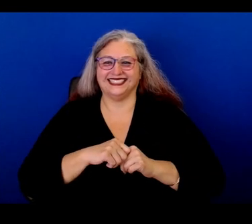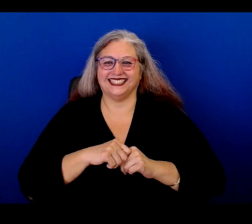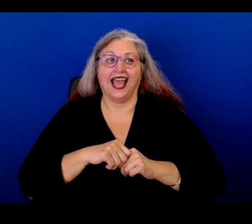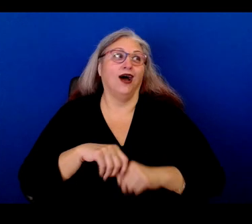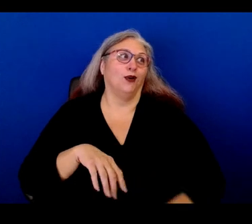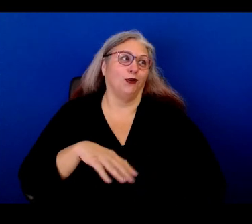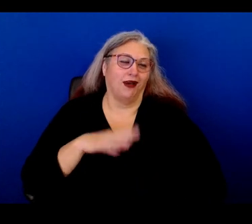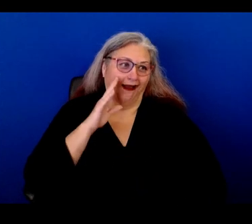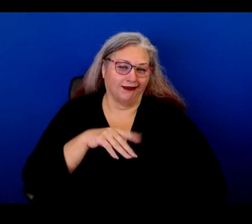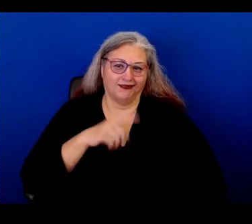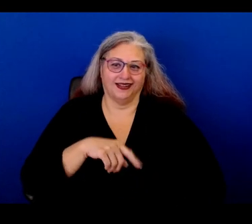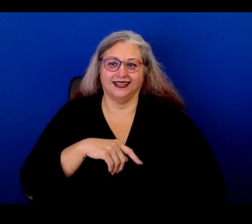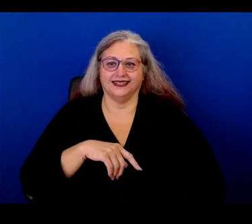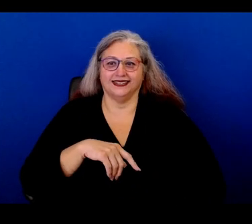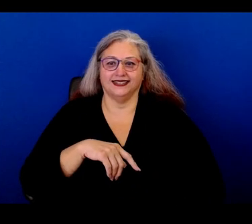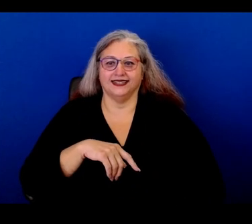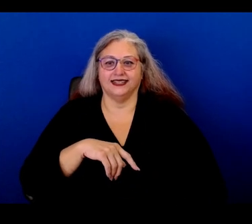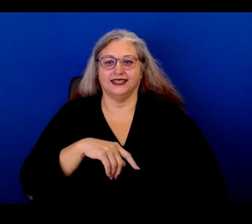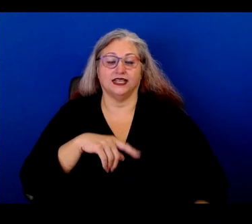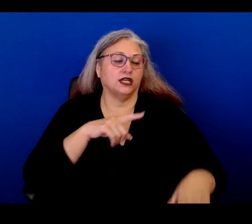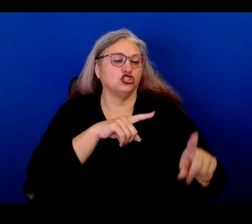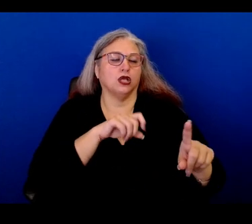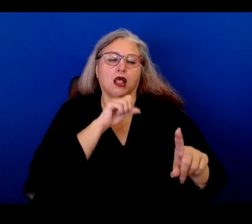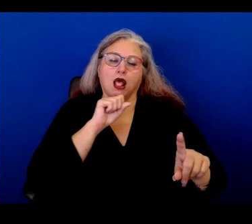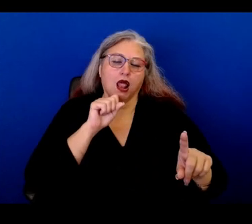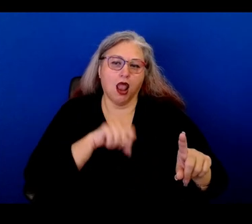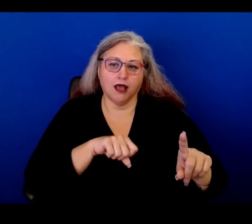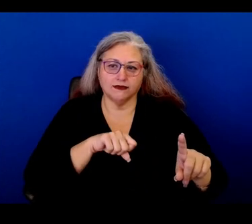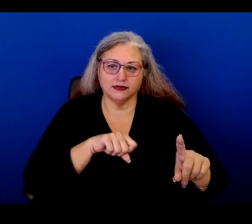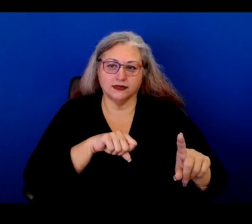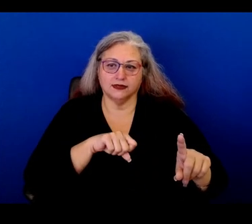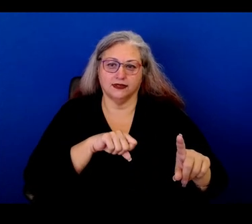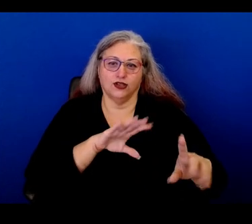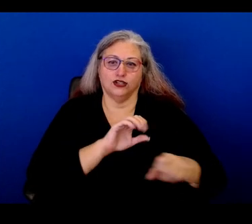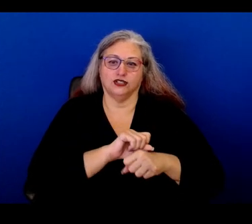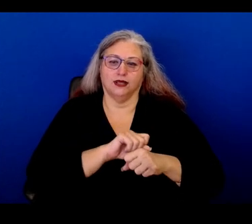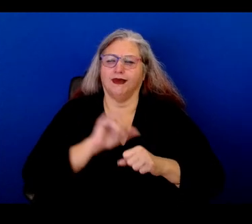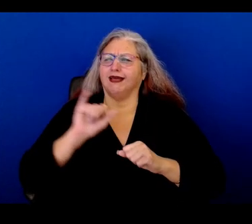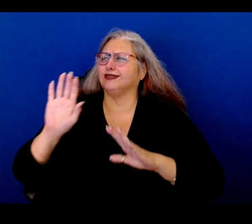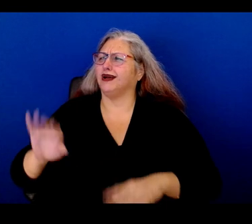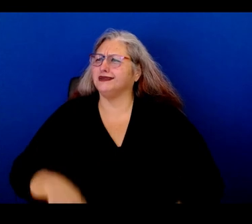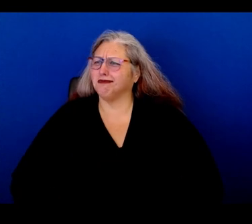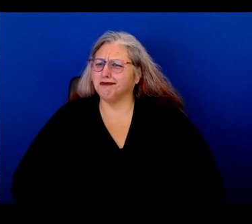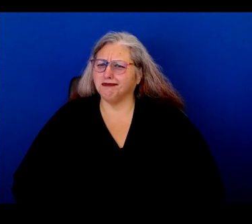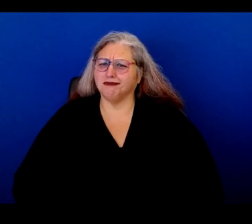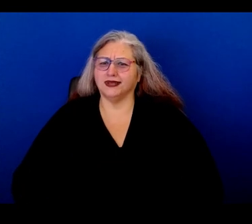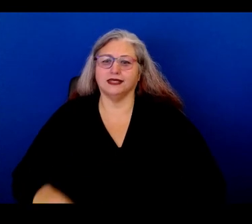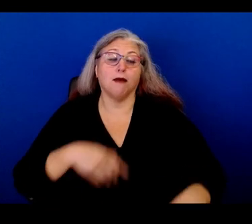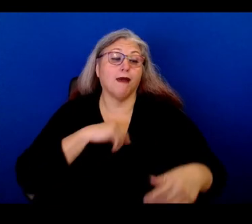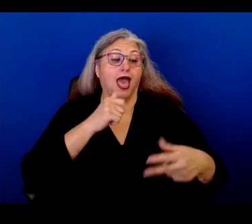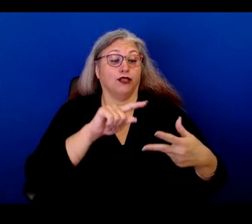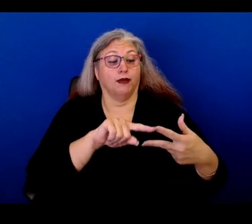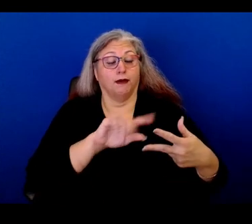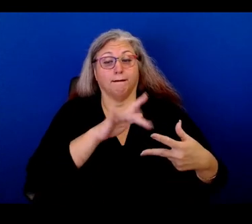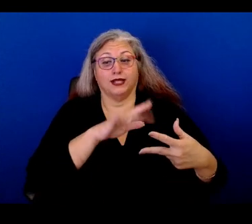Yay! I know, right? Mm-hmm. Yes. And she loves it. That is awesome. My other